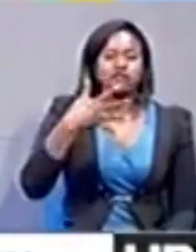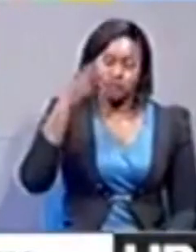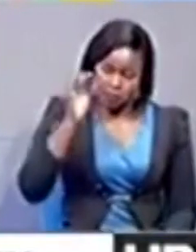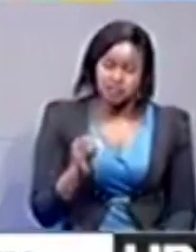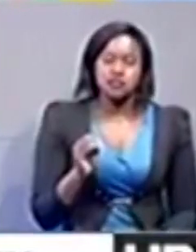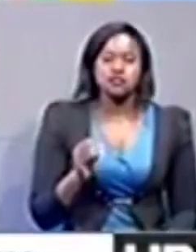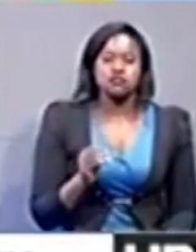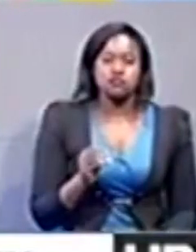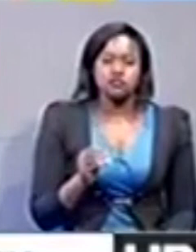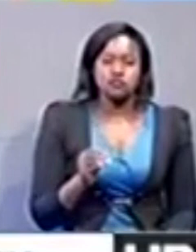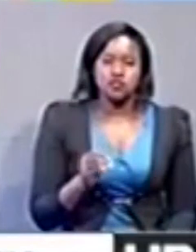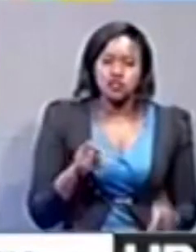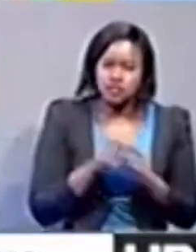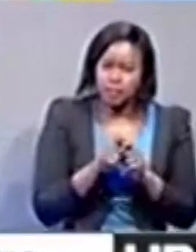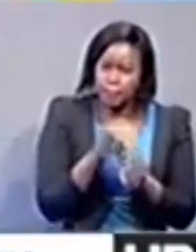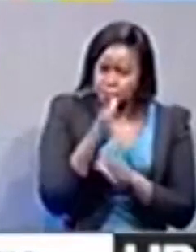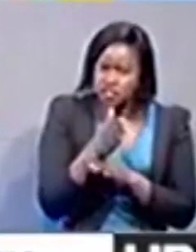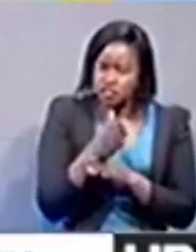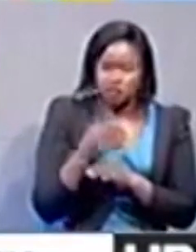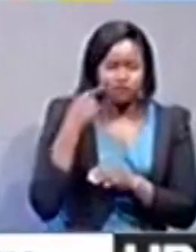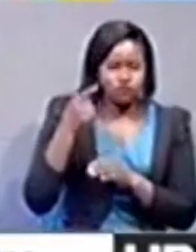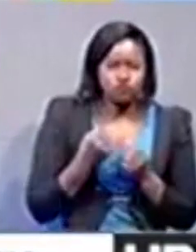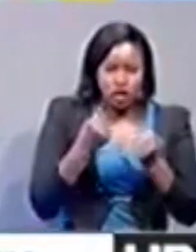This is according to Katumba.